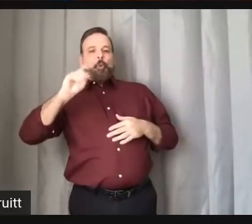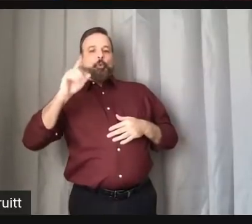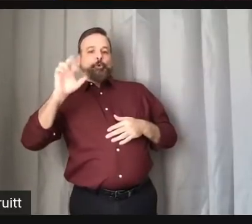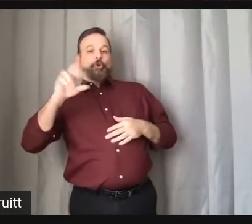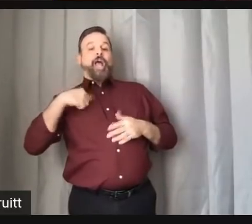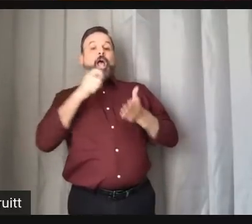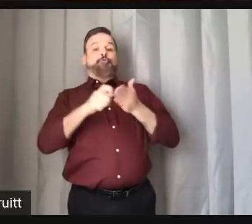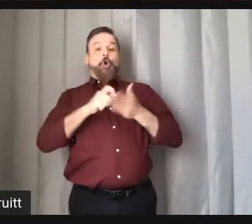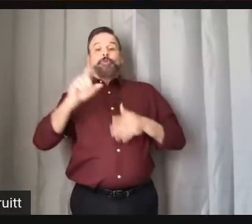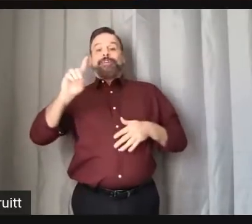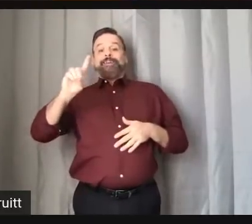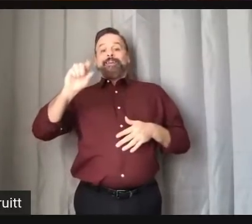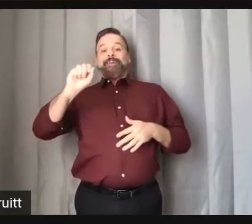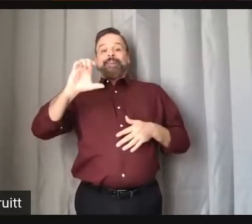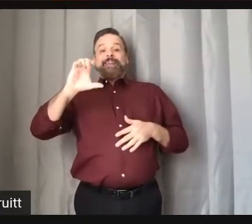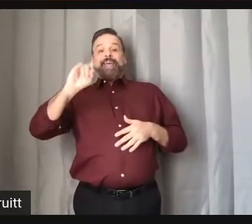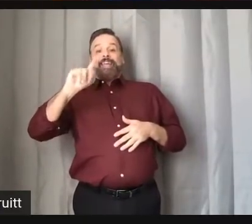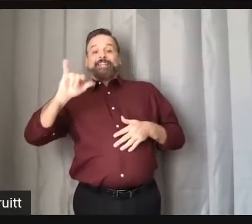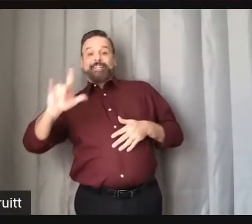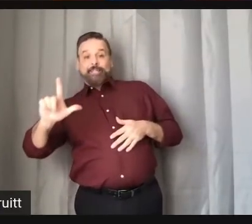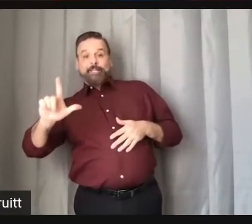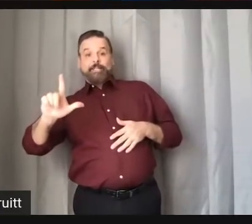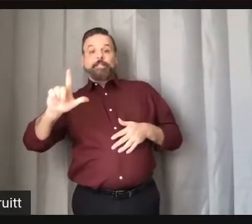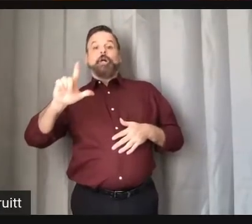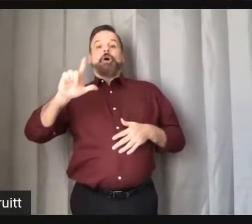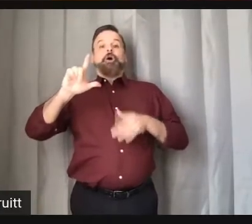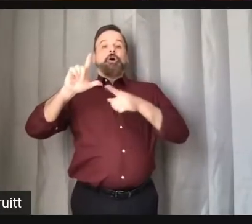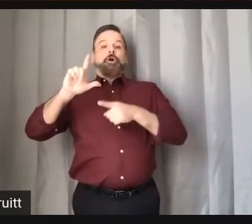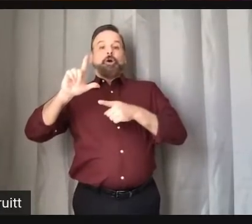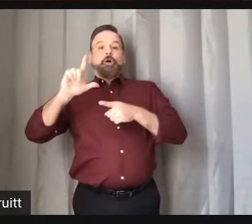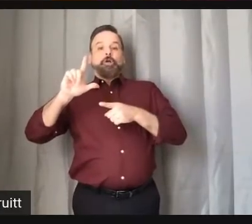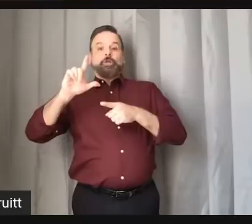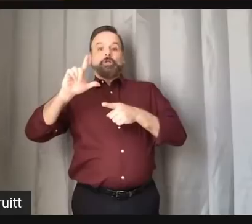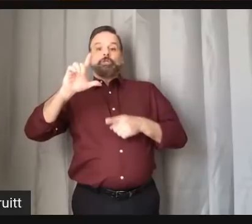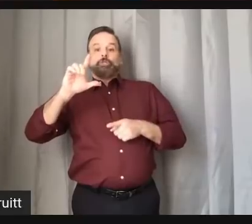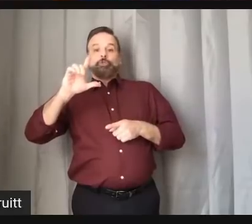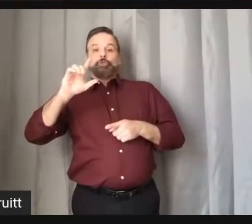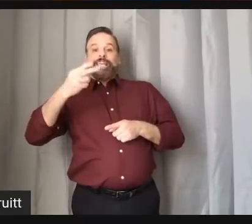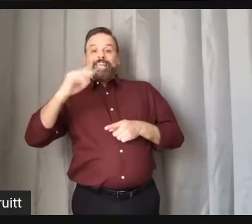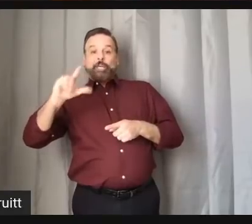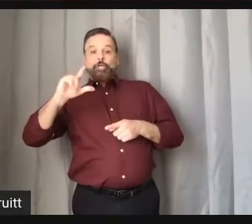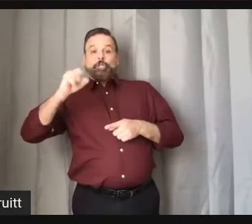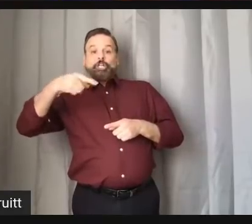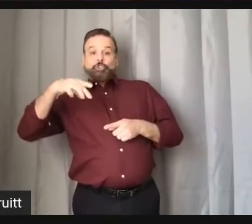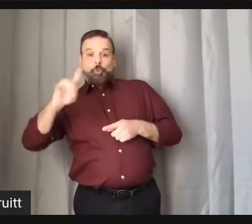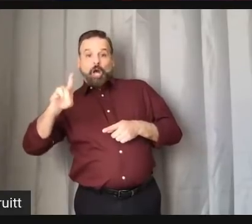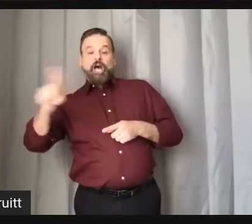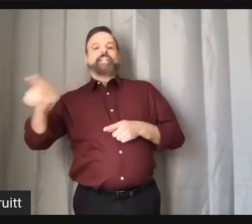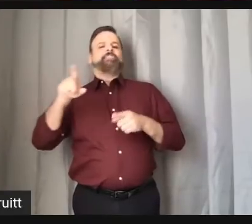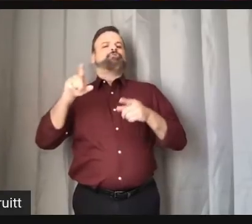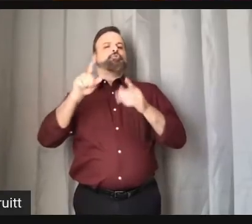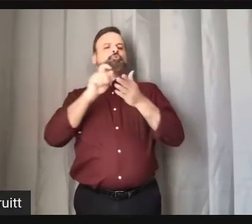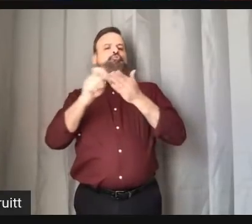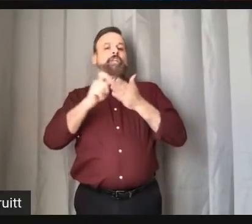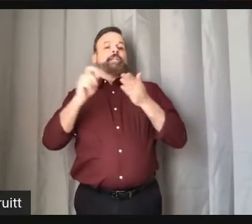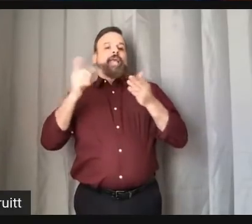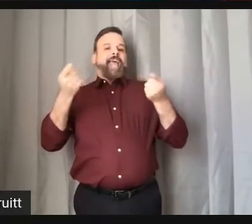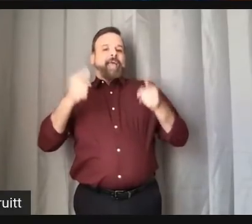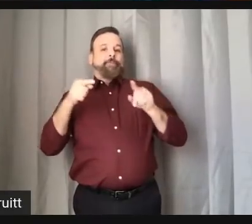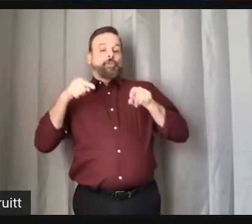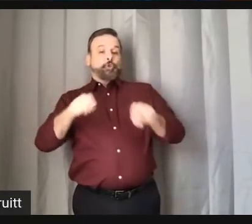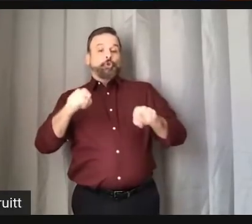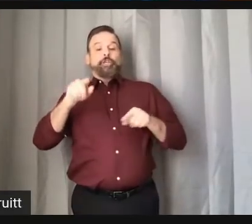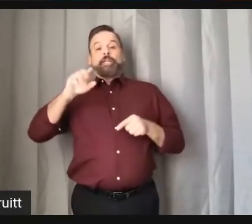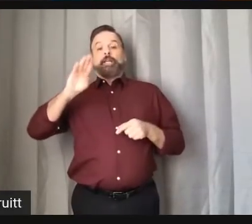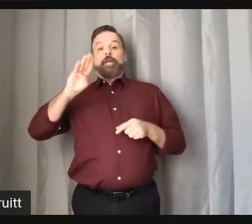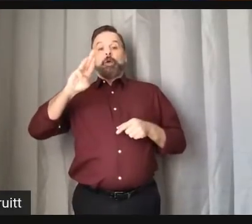story about Magdalisa Roca, who lives in 1863 in Brooklyn, which means it's during the Civil War, and there's